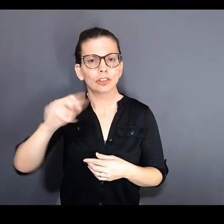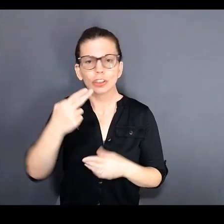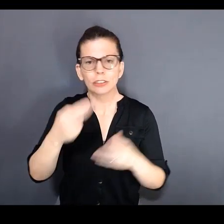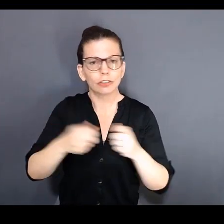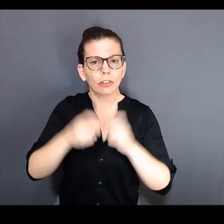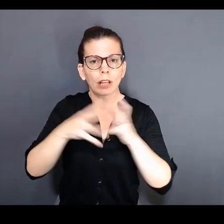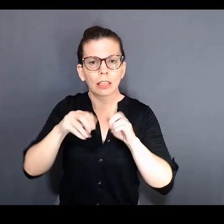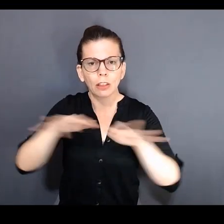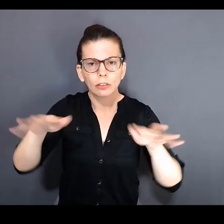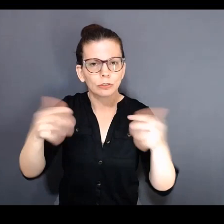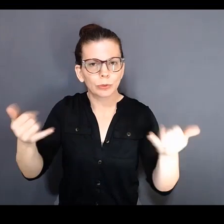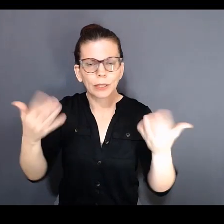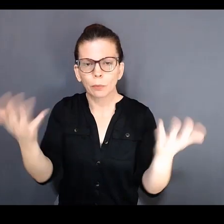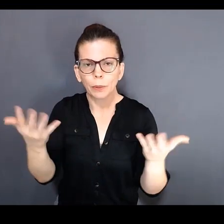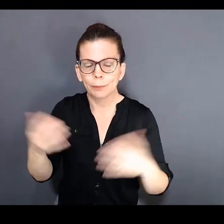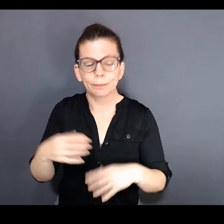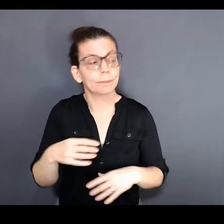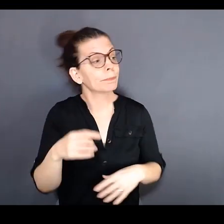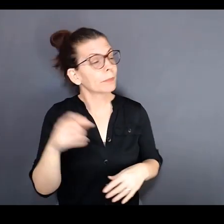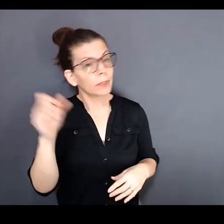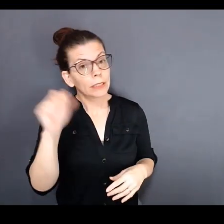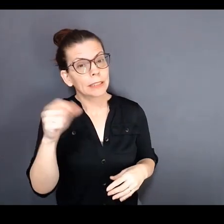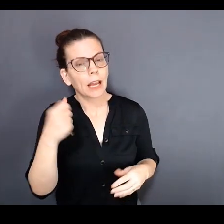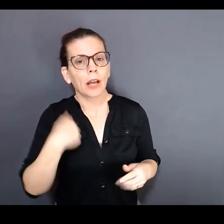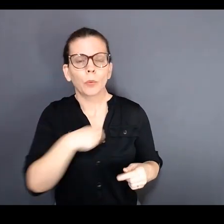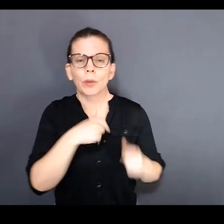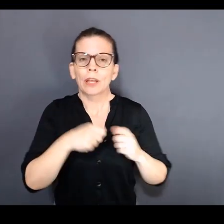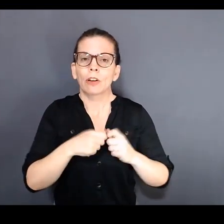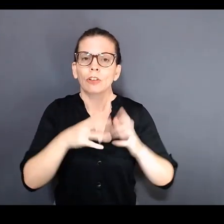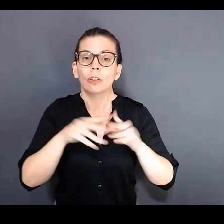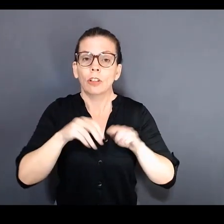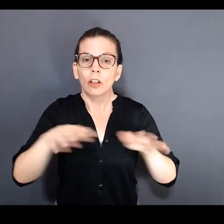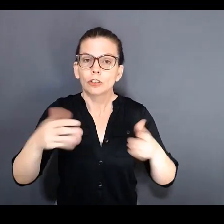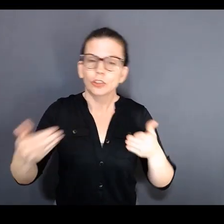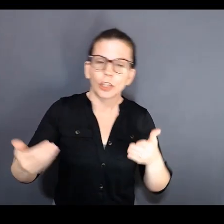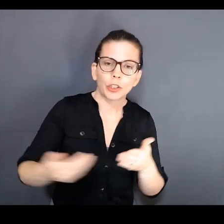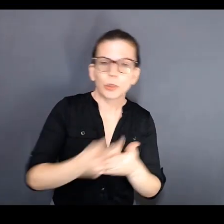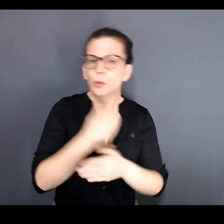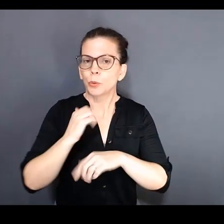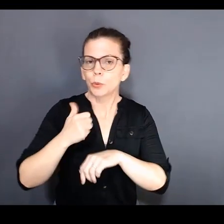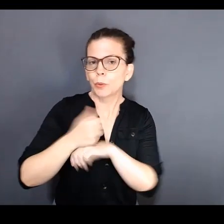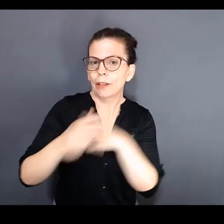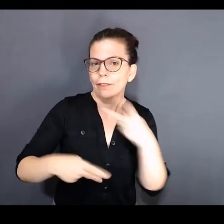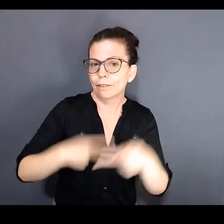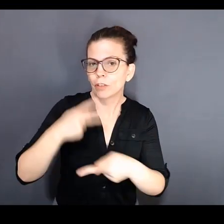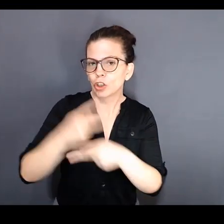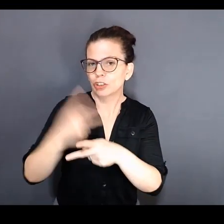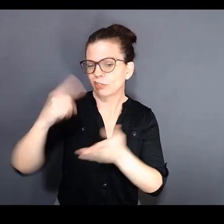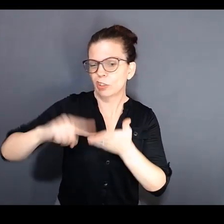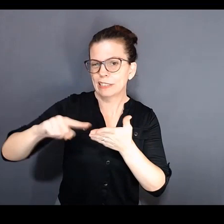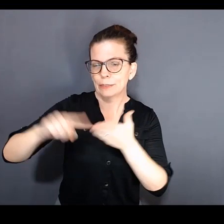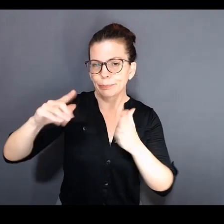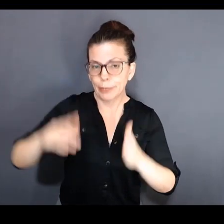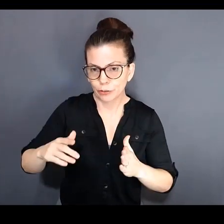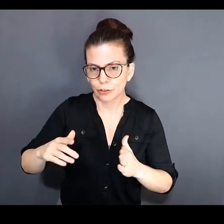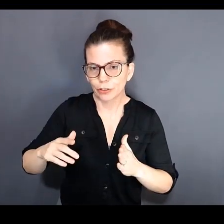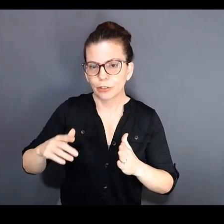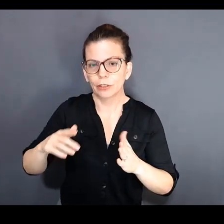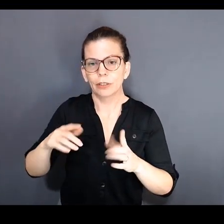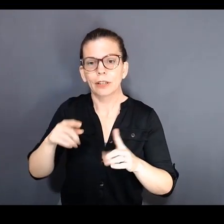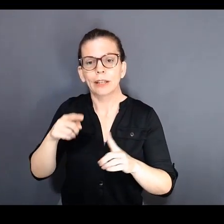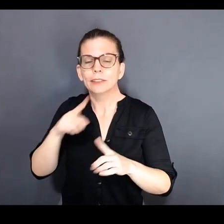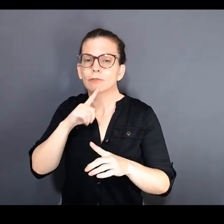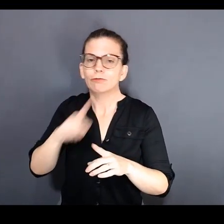launching today? Yeah, so we're launching a brand new reimagined version of Inspector. It's